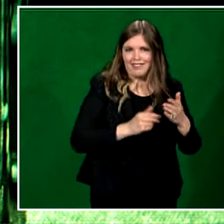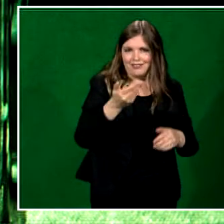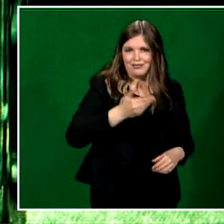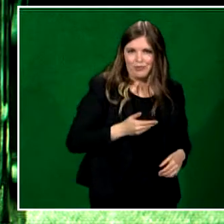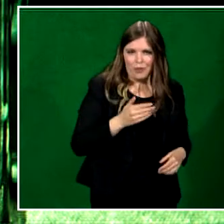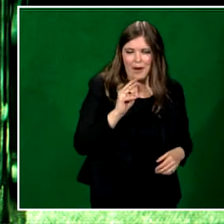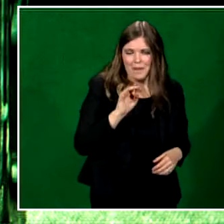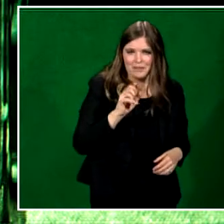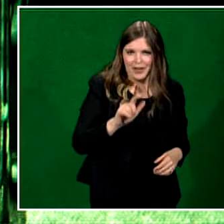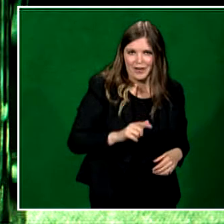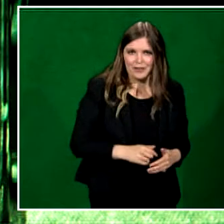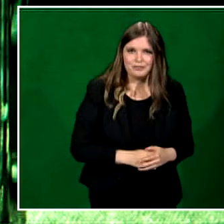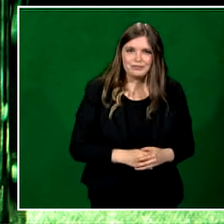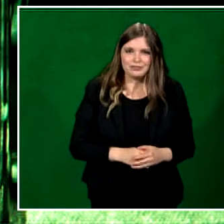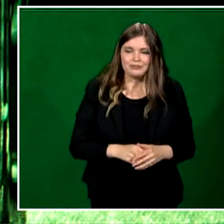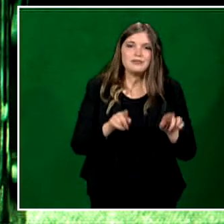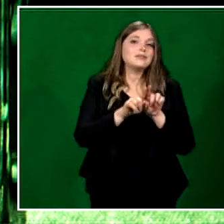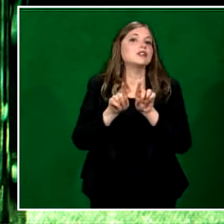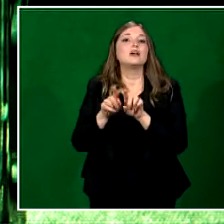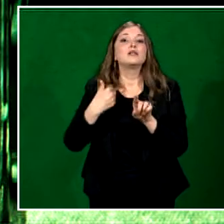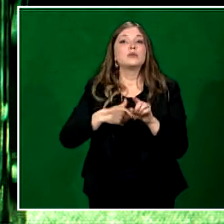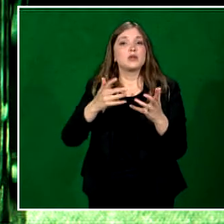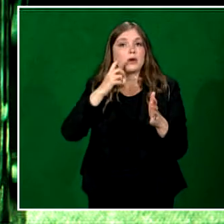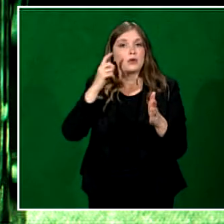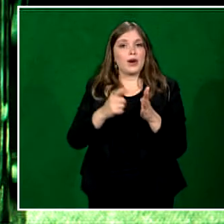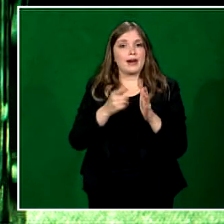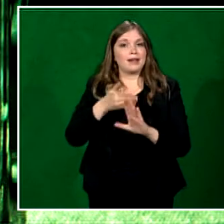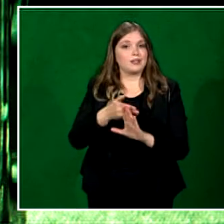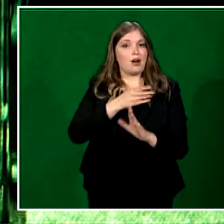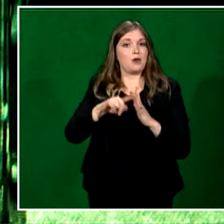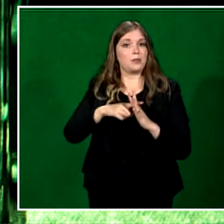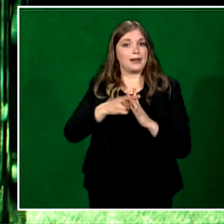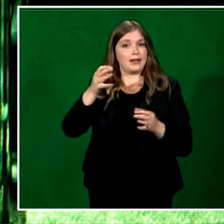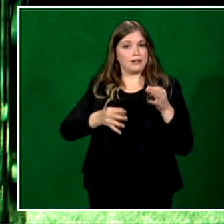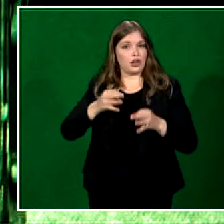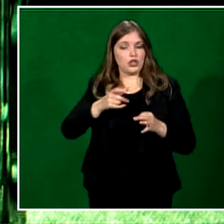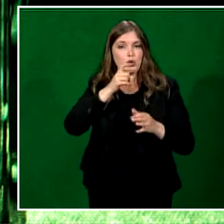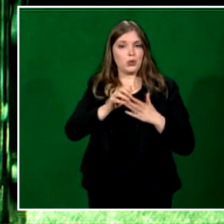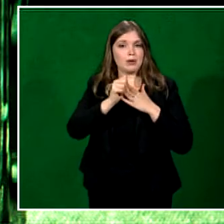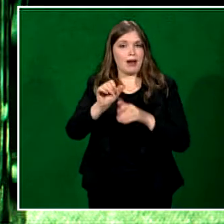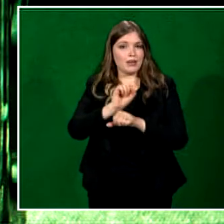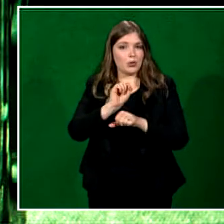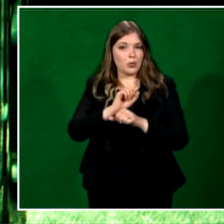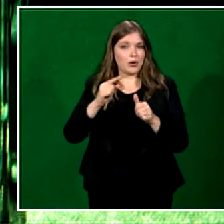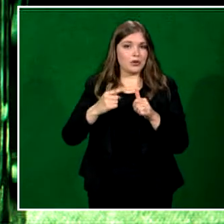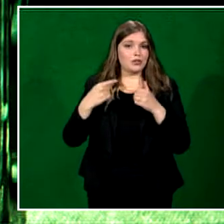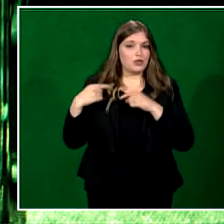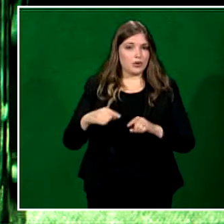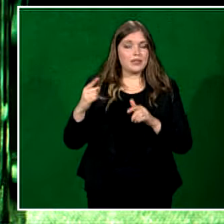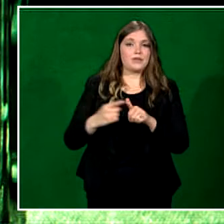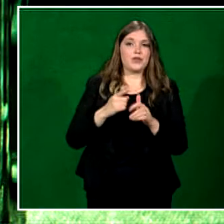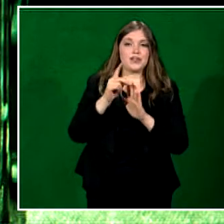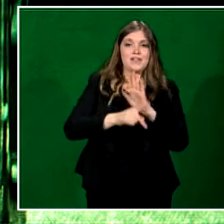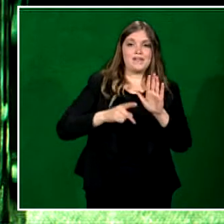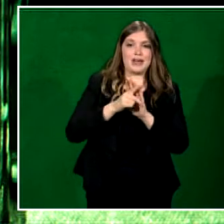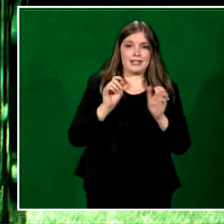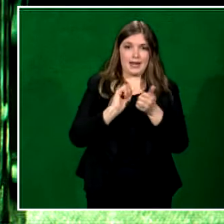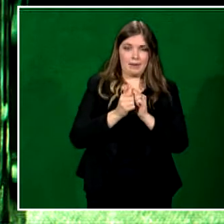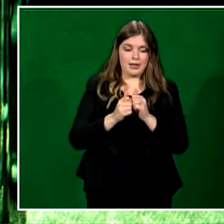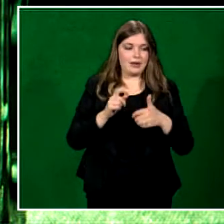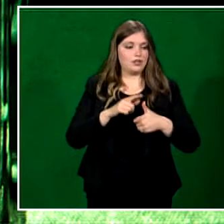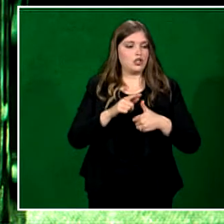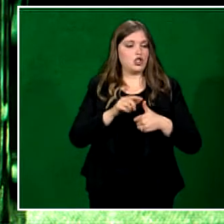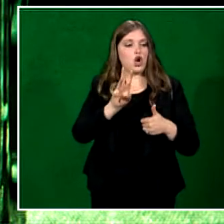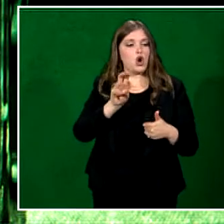We'd also like to recognize our preliminary judges who guided teams' work through the first phase of the competition. Wendy Ogilvie of